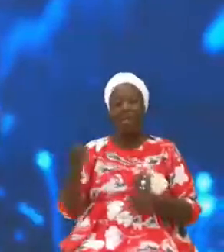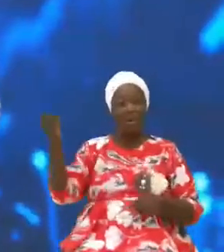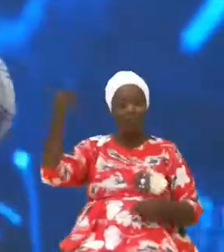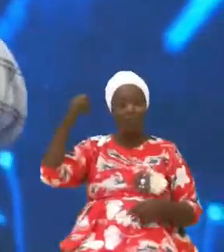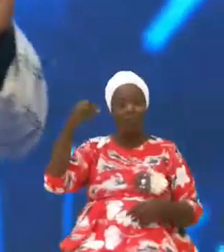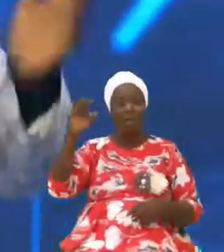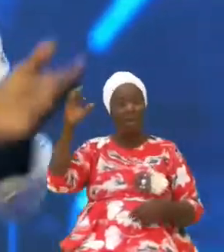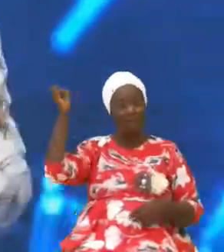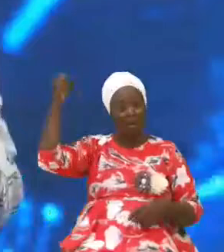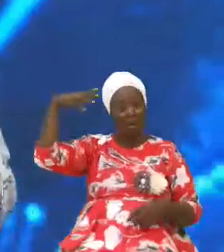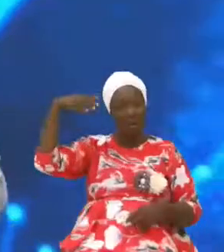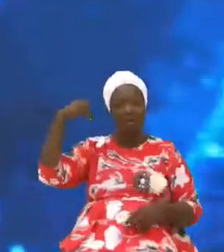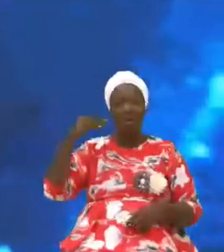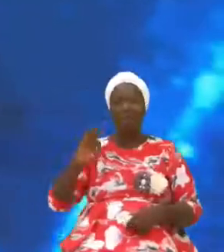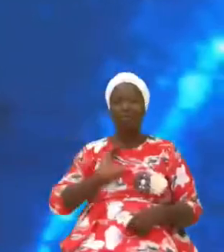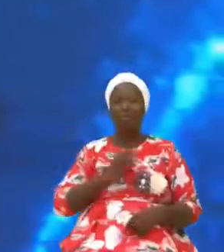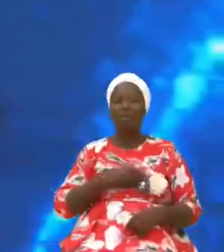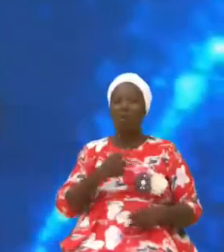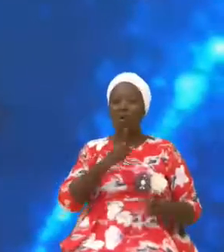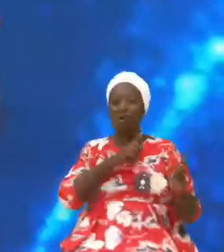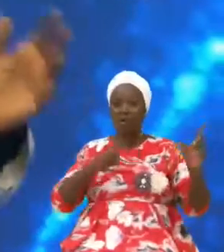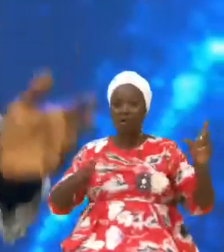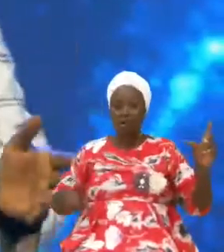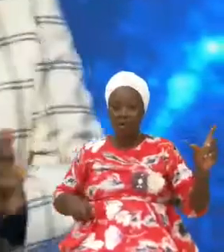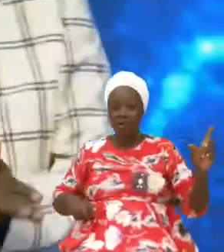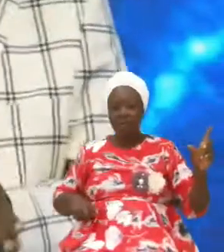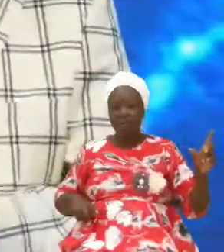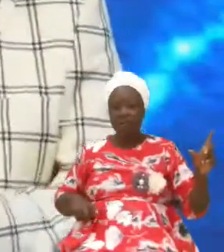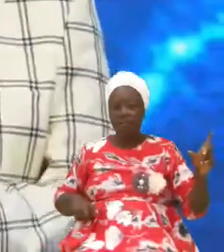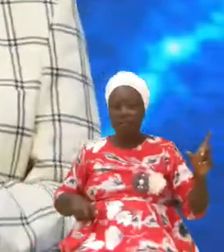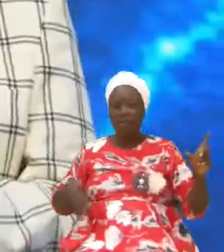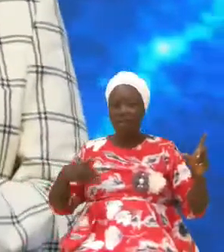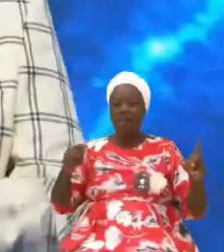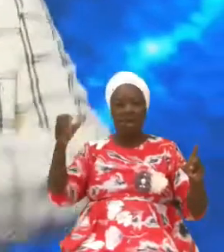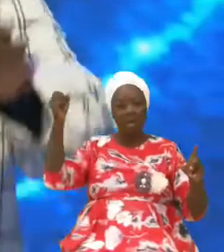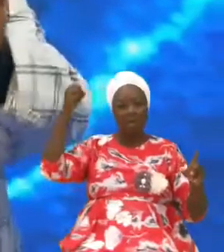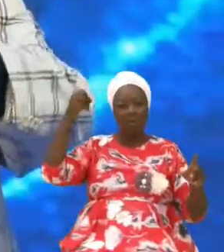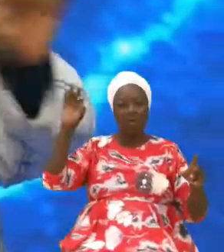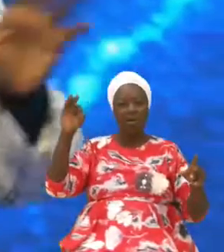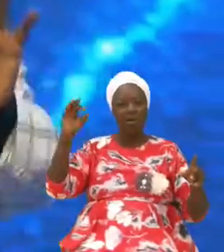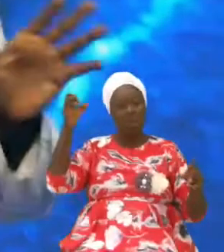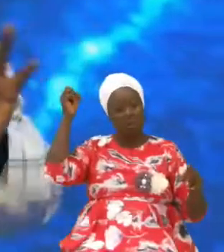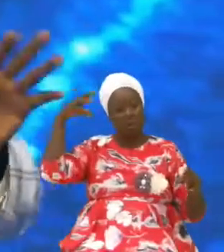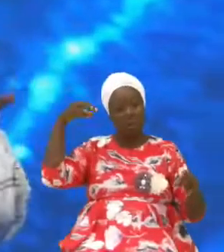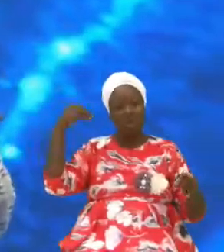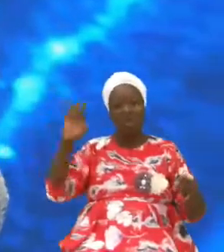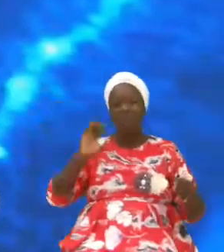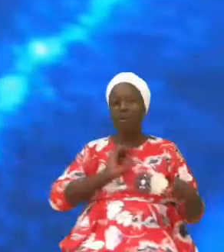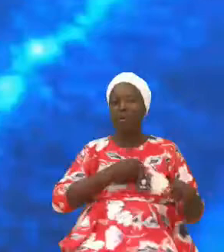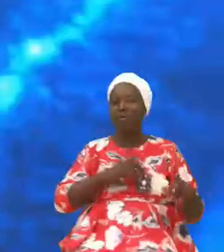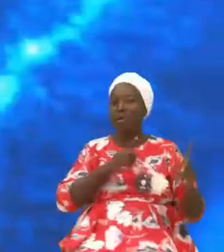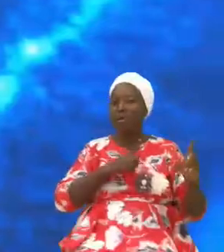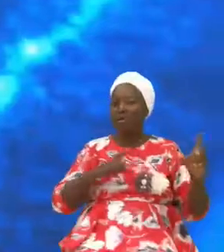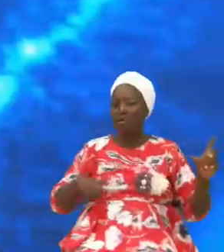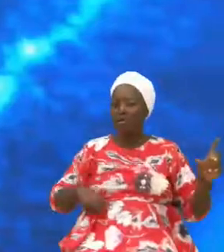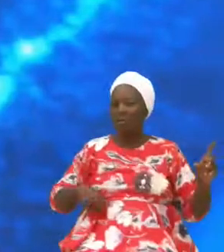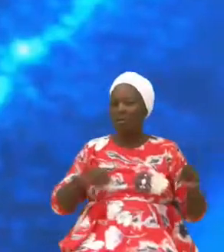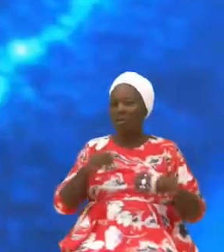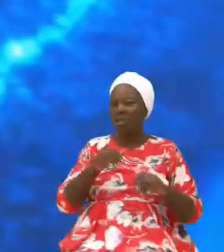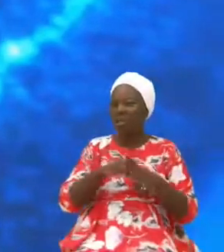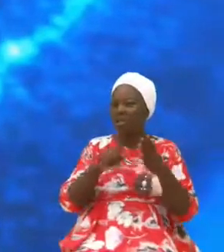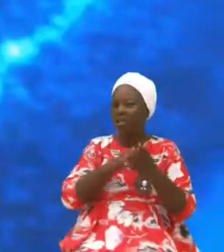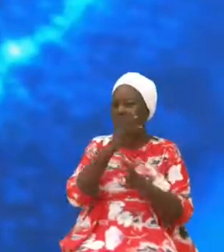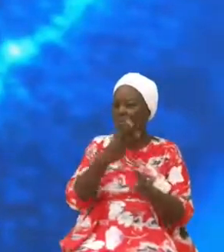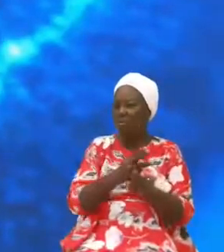the grace of our Lord, the grace of our Lord. In the world, there's no